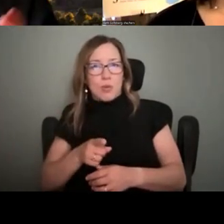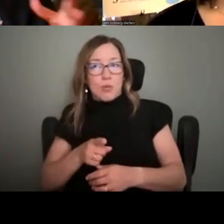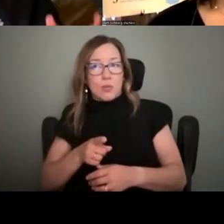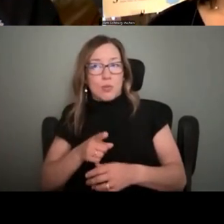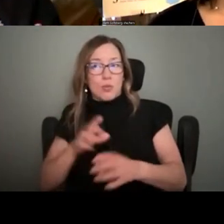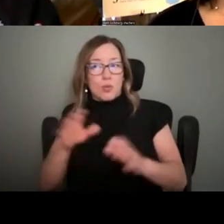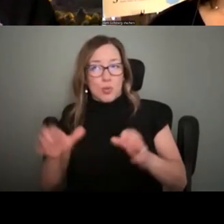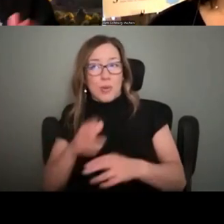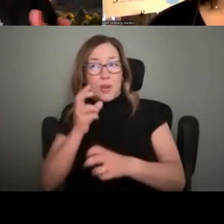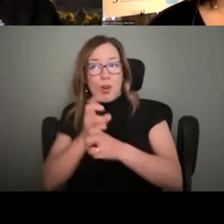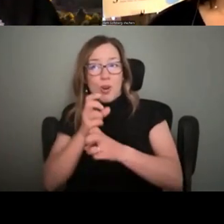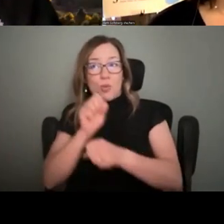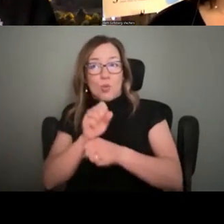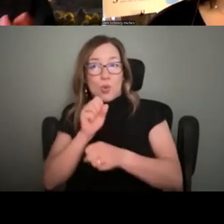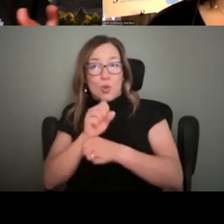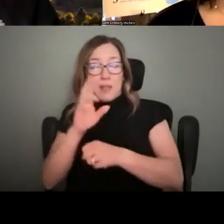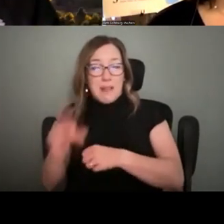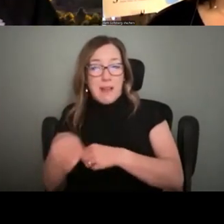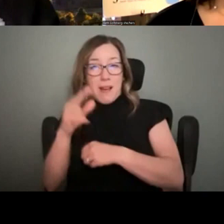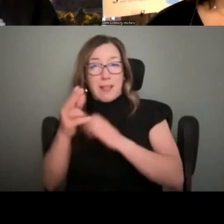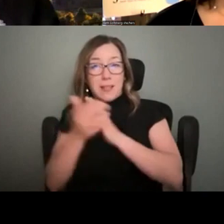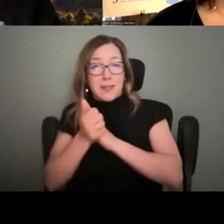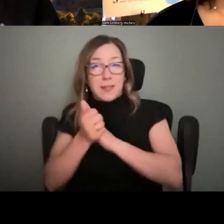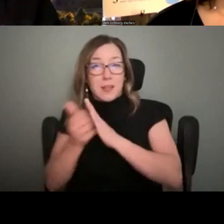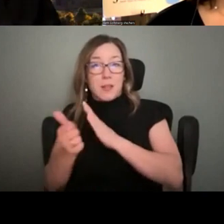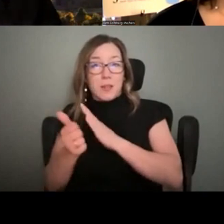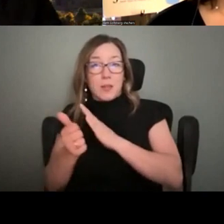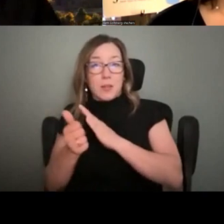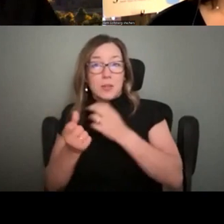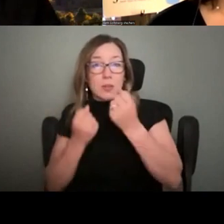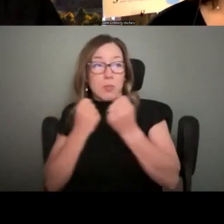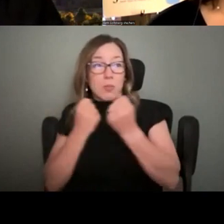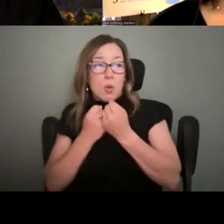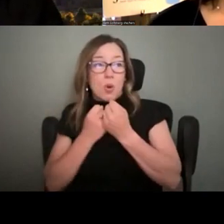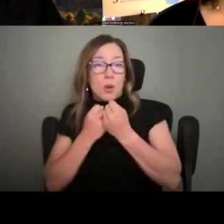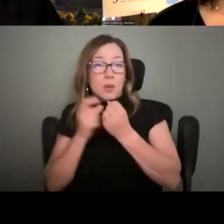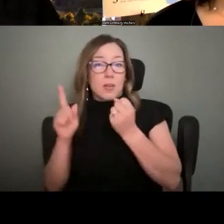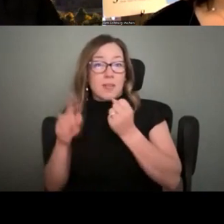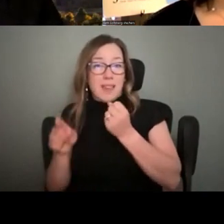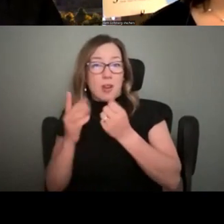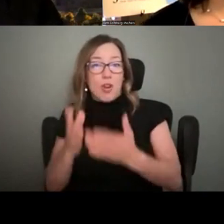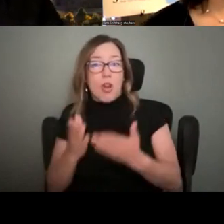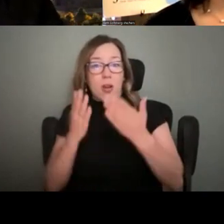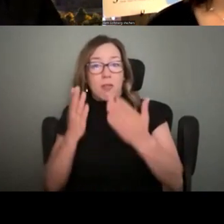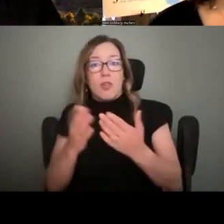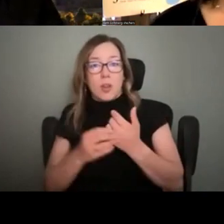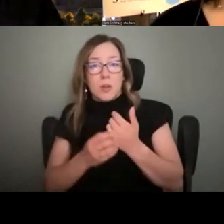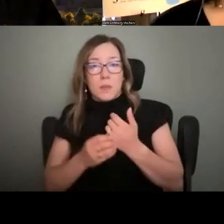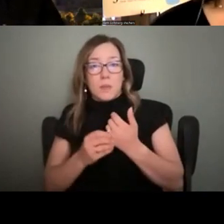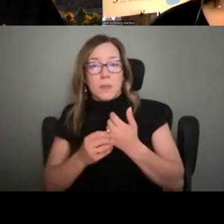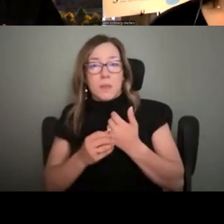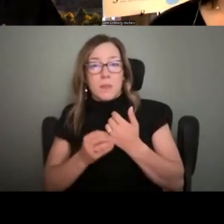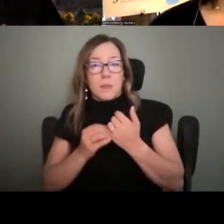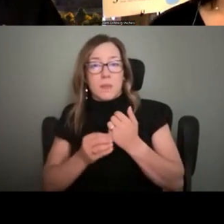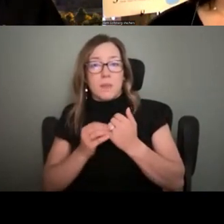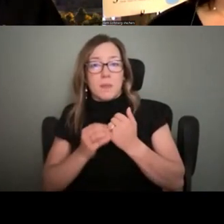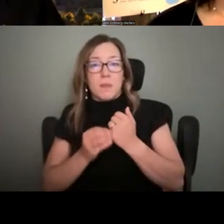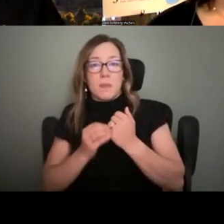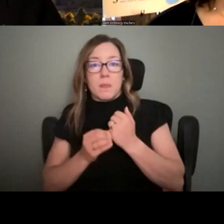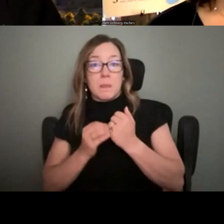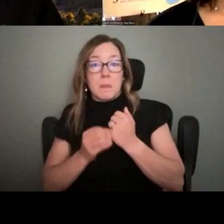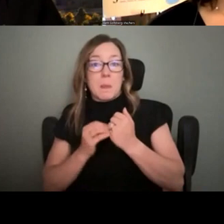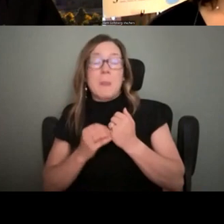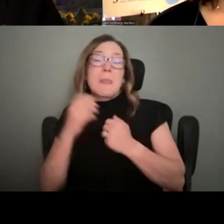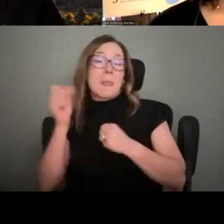work. This is highly skilled support that they're offering to their loved one. So yes, I would be